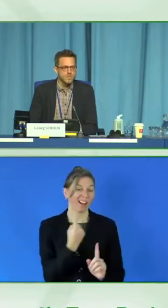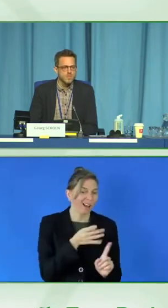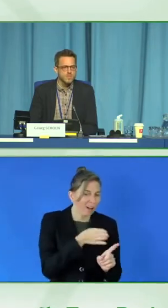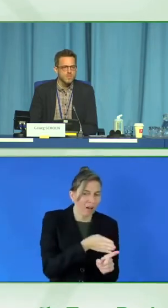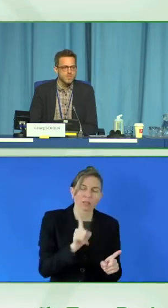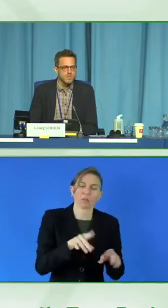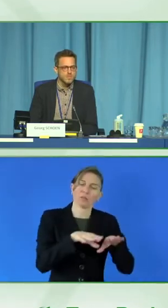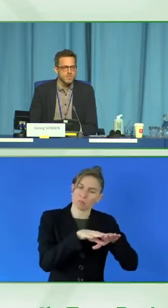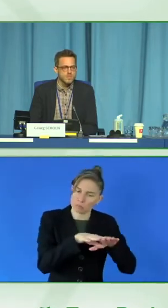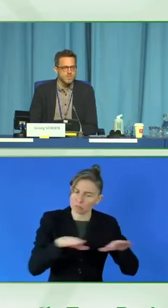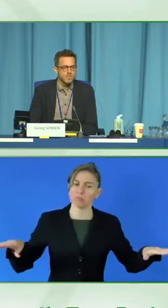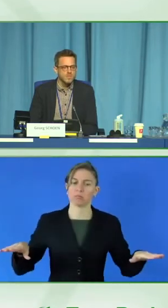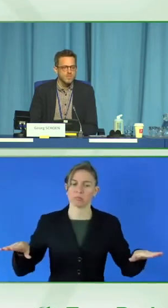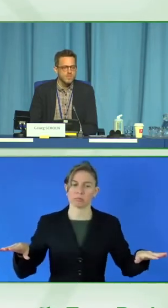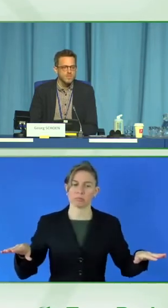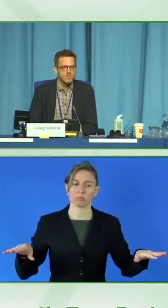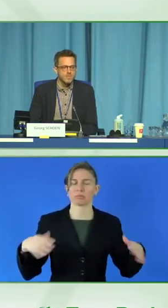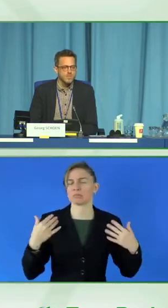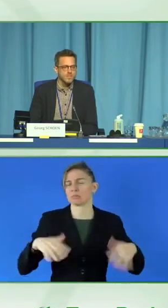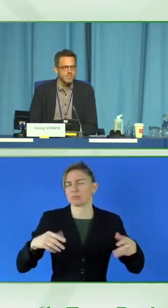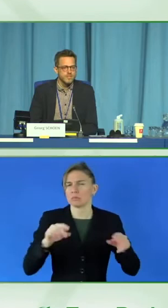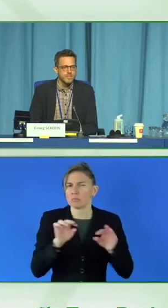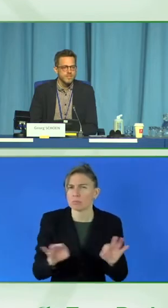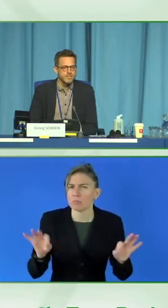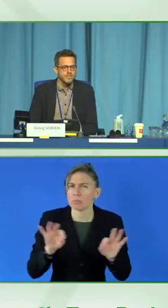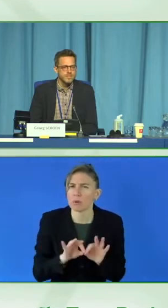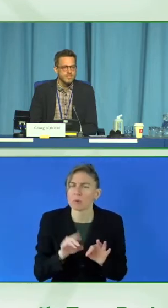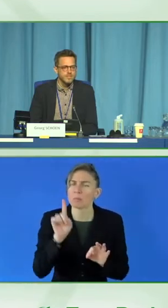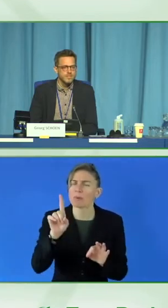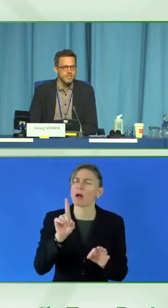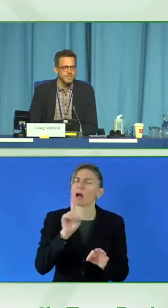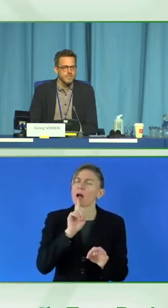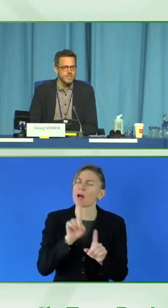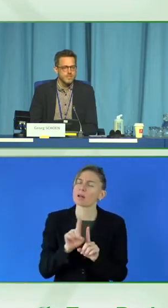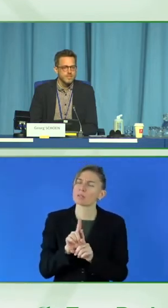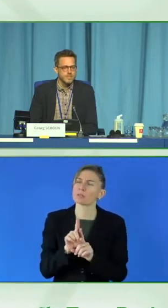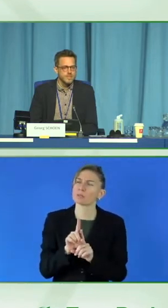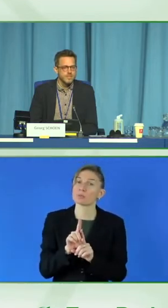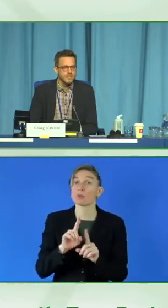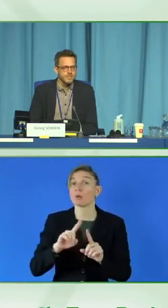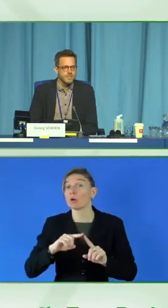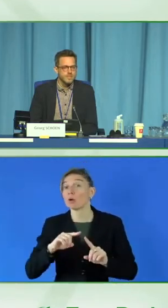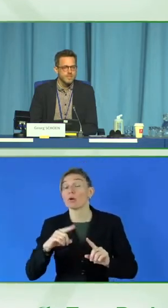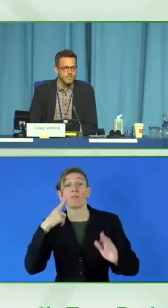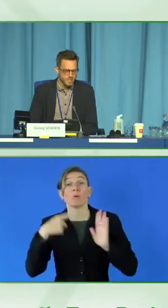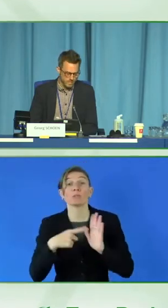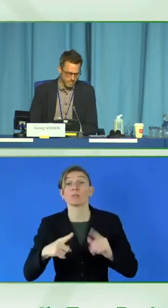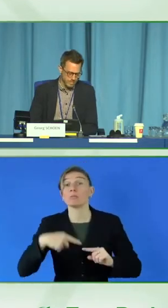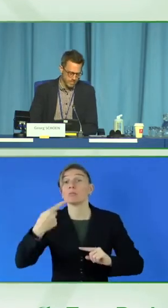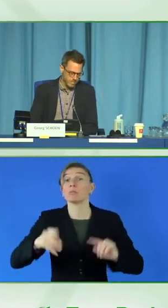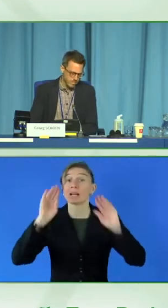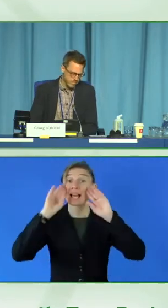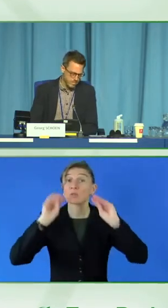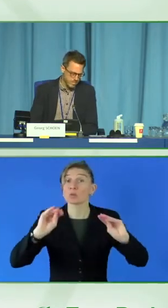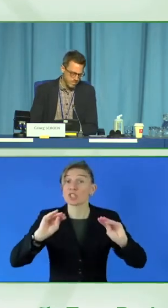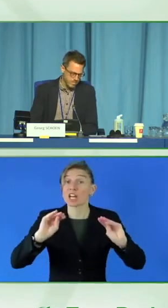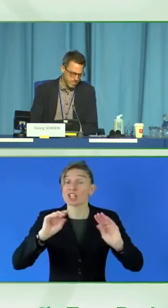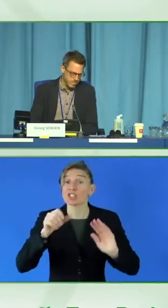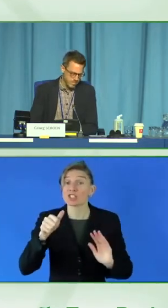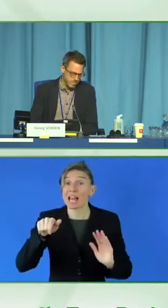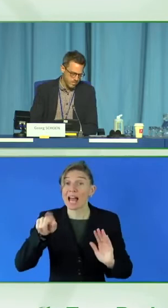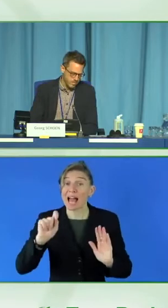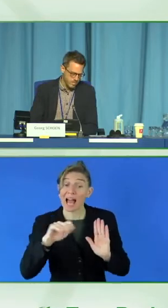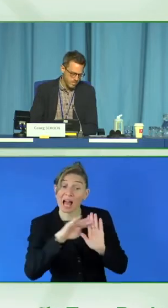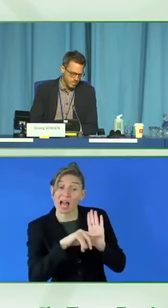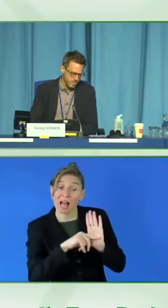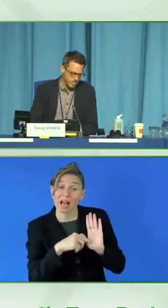and critical, how do we ensure that the next education app is essentially inclusive enough, that it's thinking